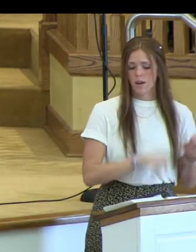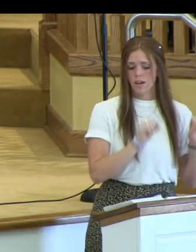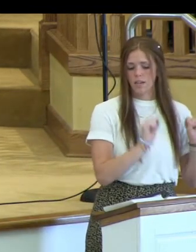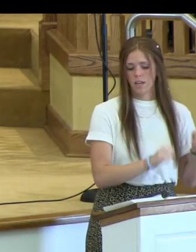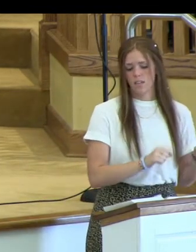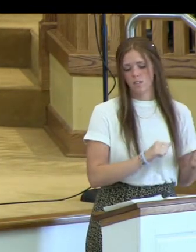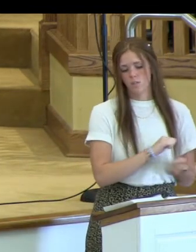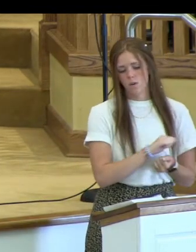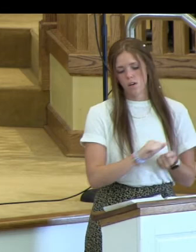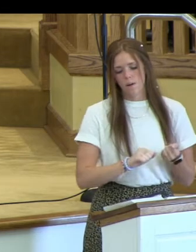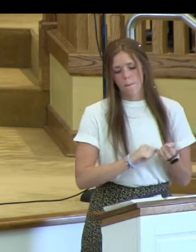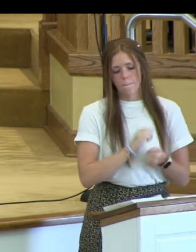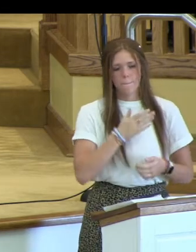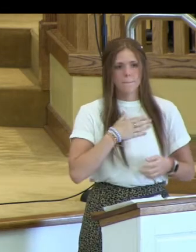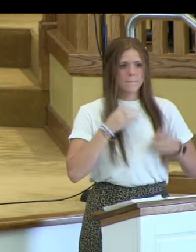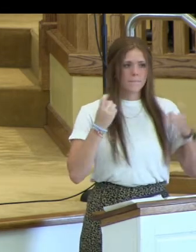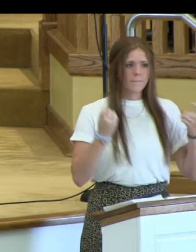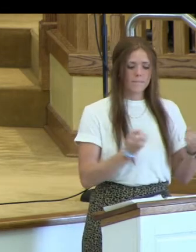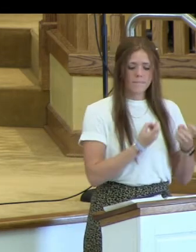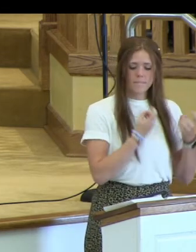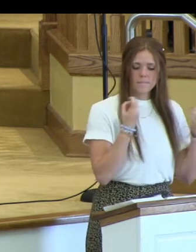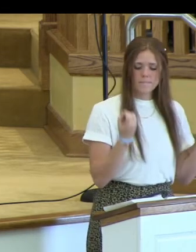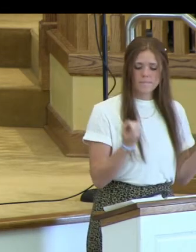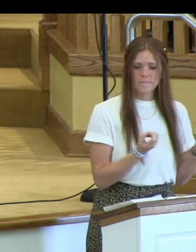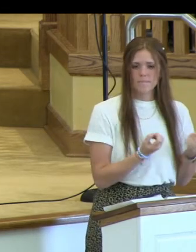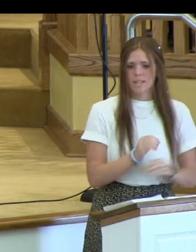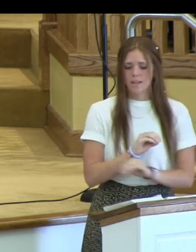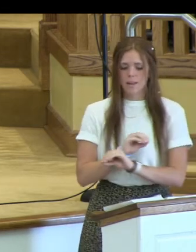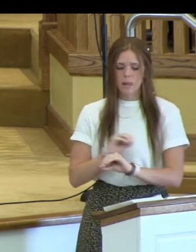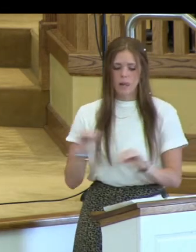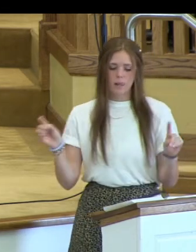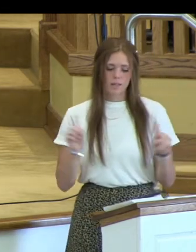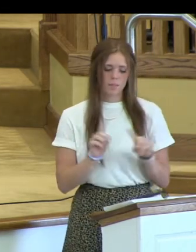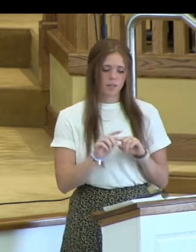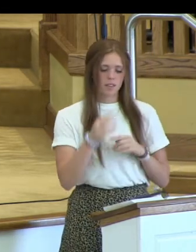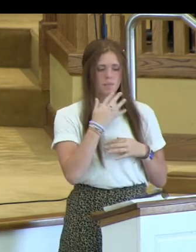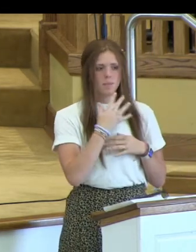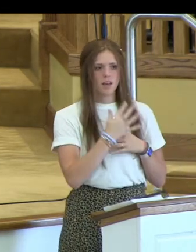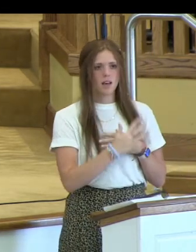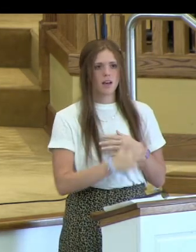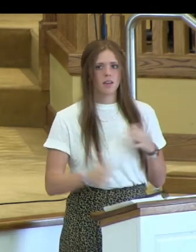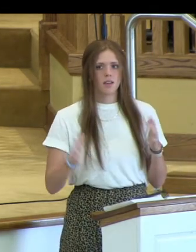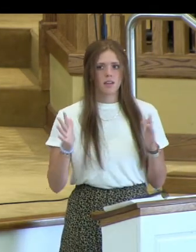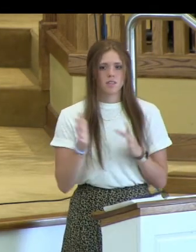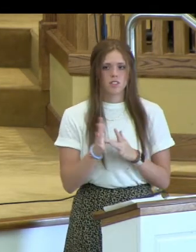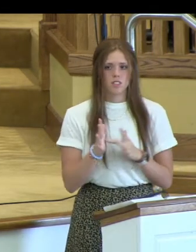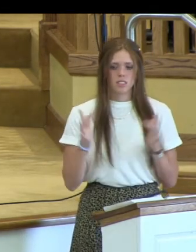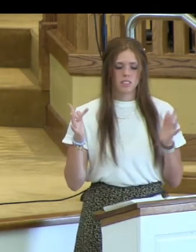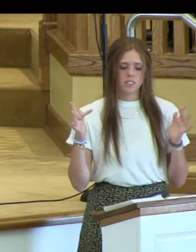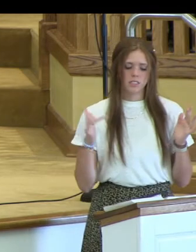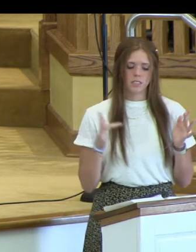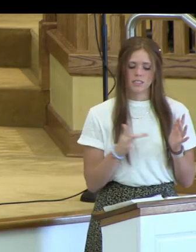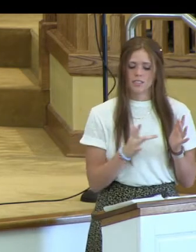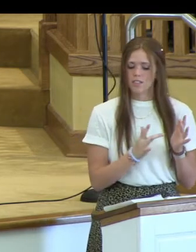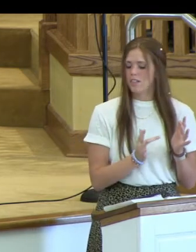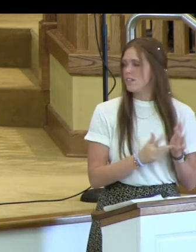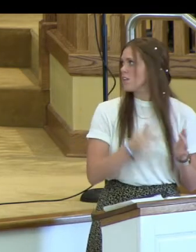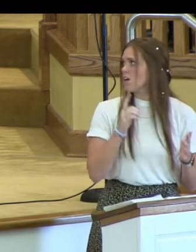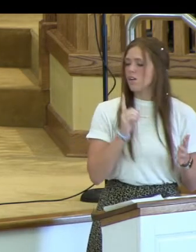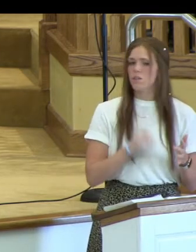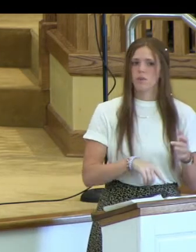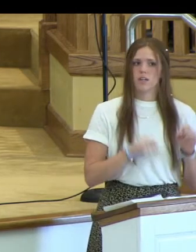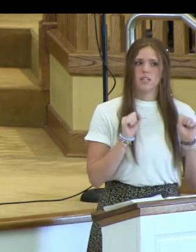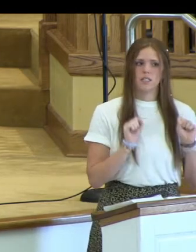What can wash away my sin? Nothing but the blood of